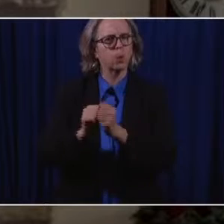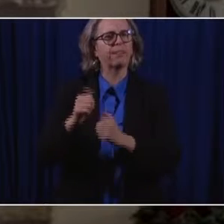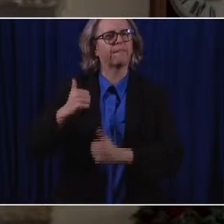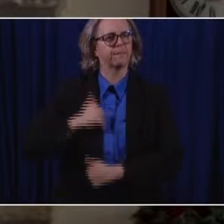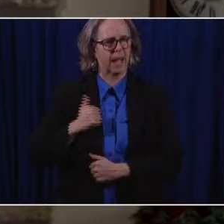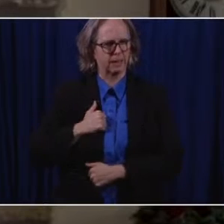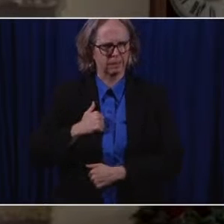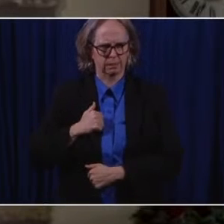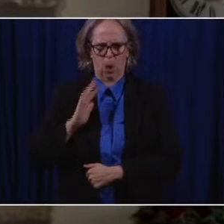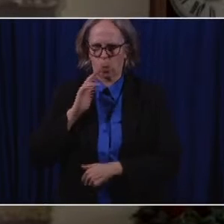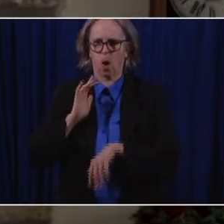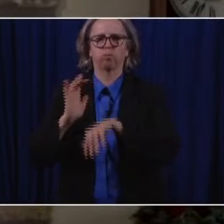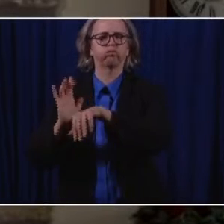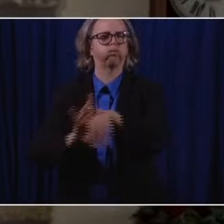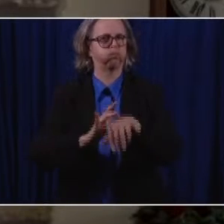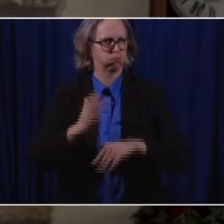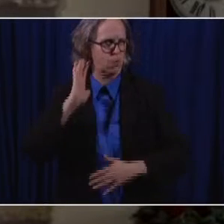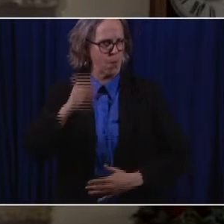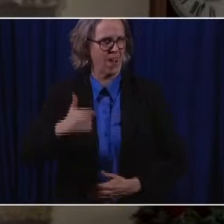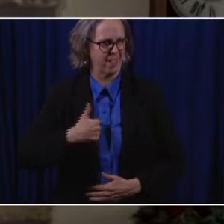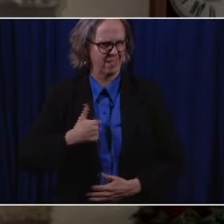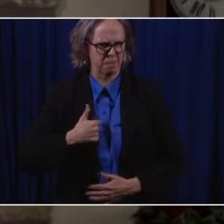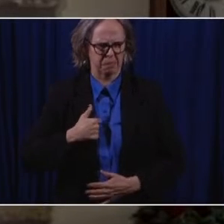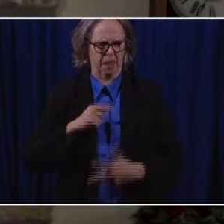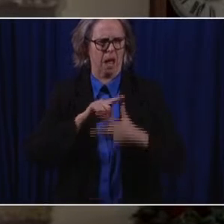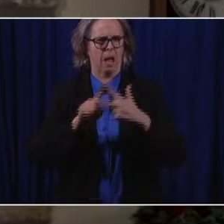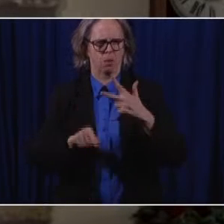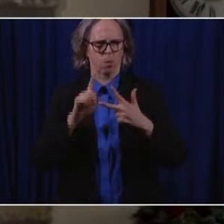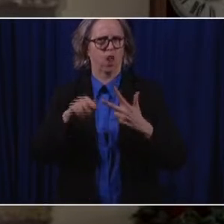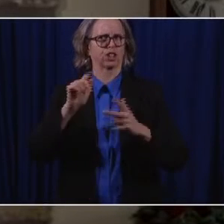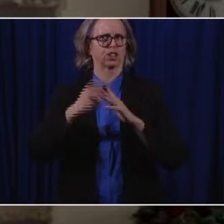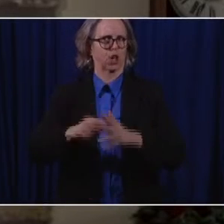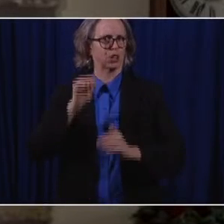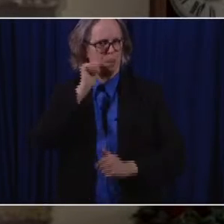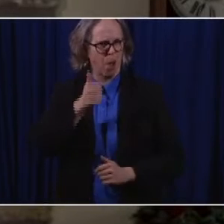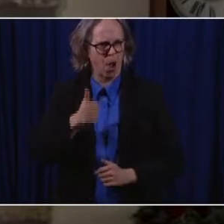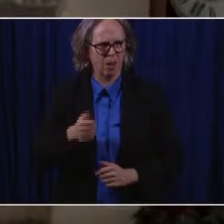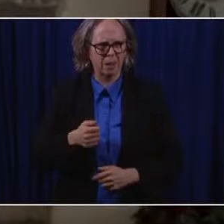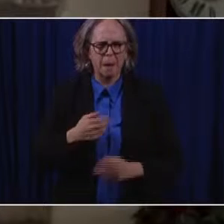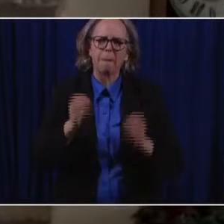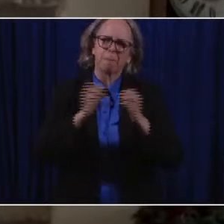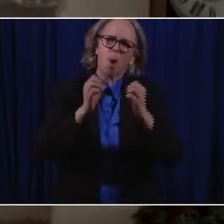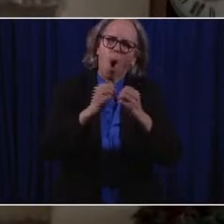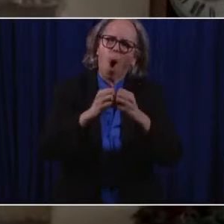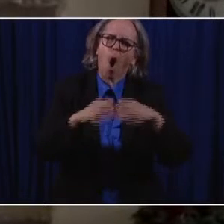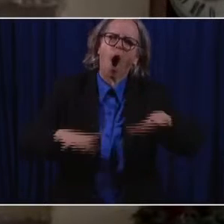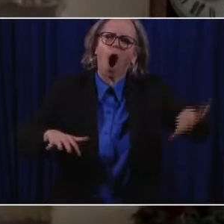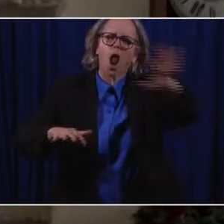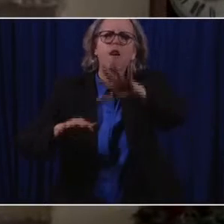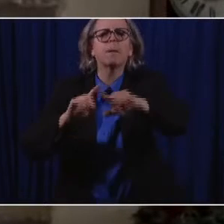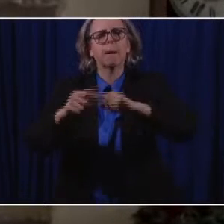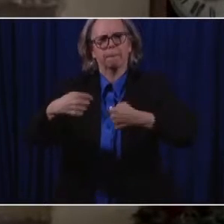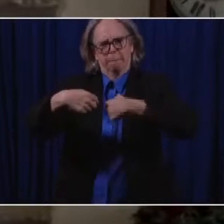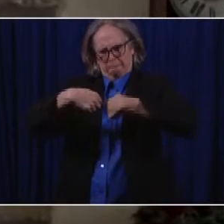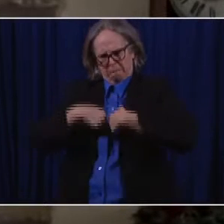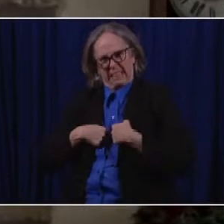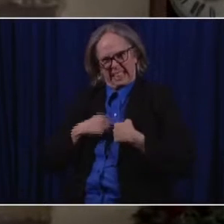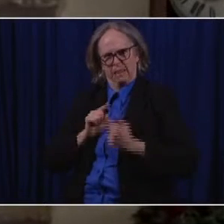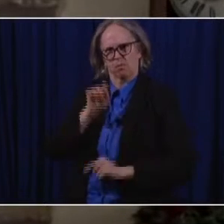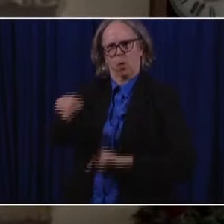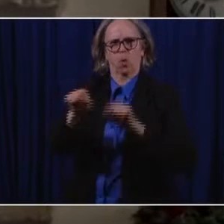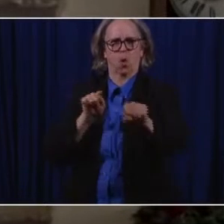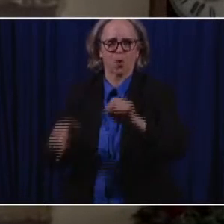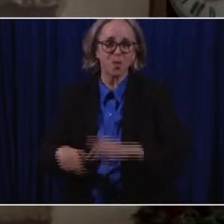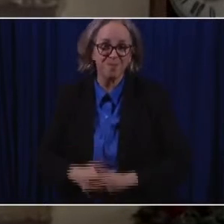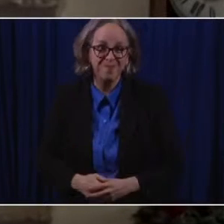that nursing homes there will be getting the vaccination, but there'll be more. There are more tomorrow, and we can put out a complete list.